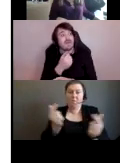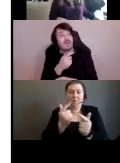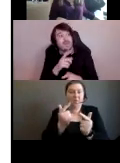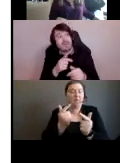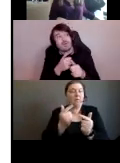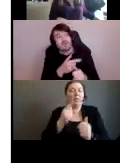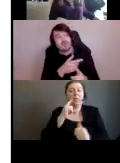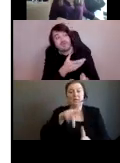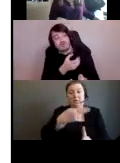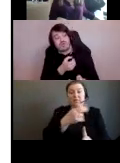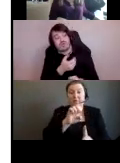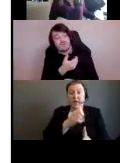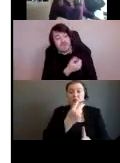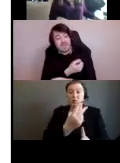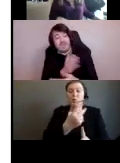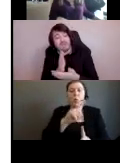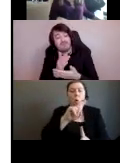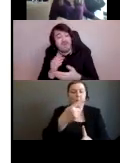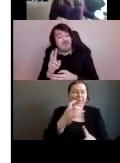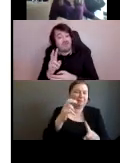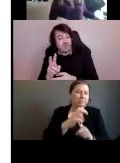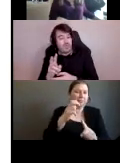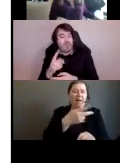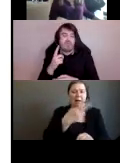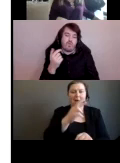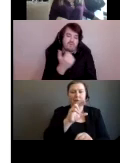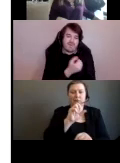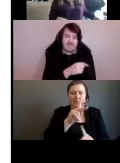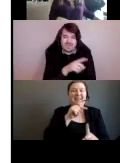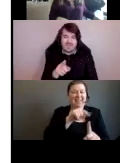at highest risk chronic health conditions will be included.